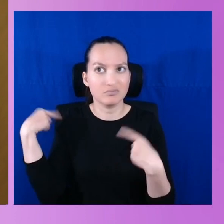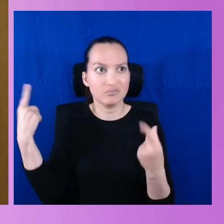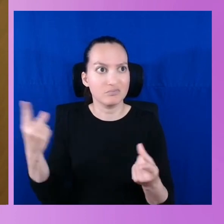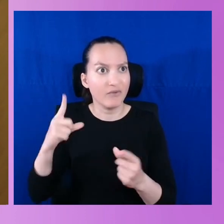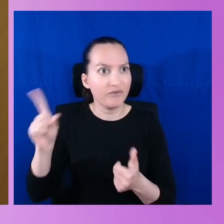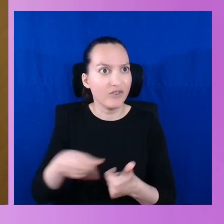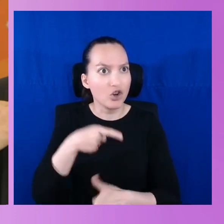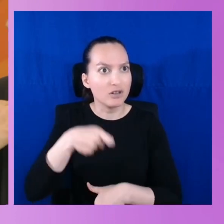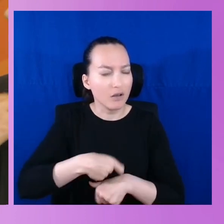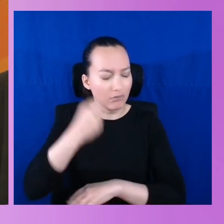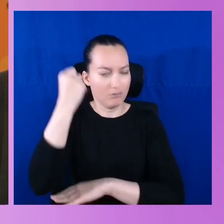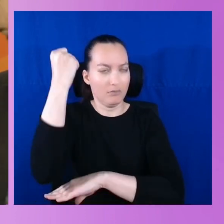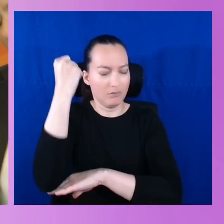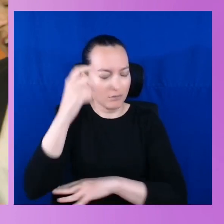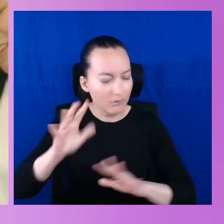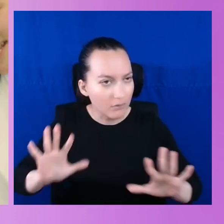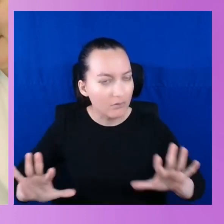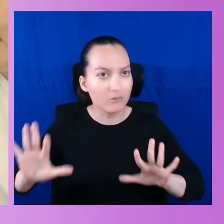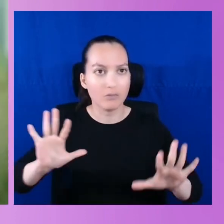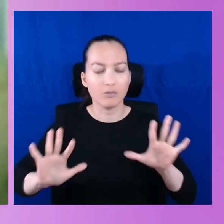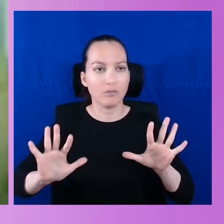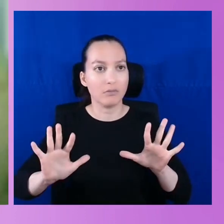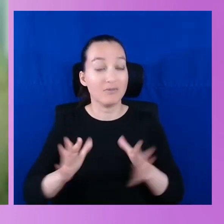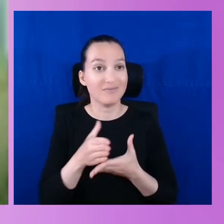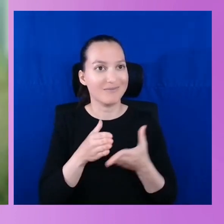And some of these things are literally